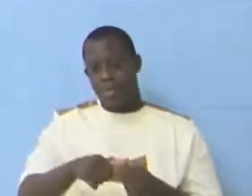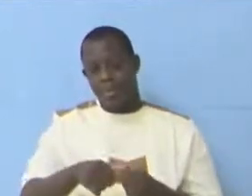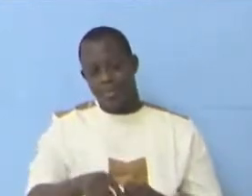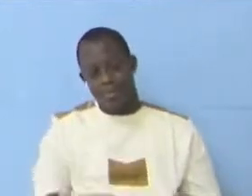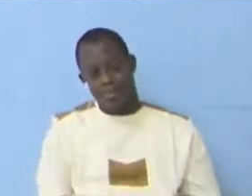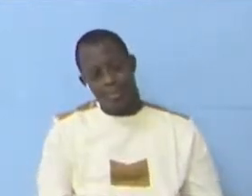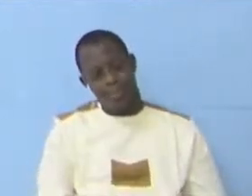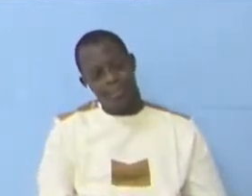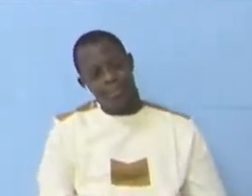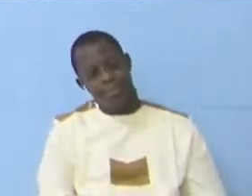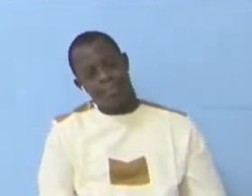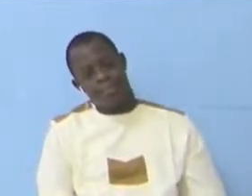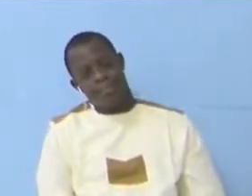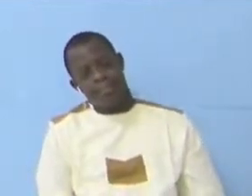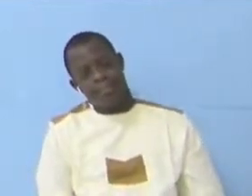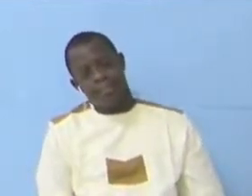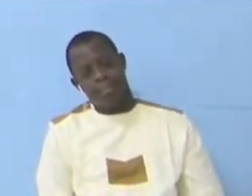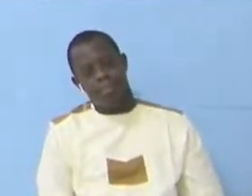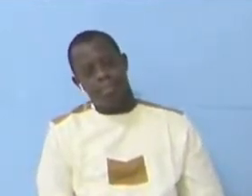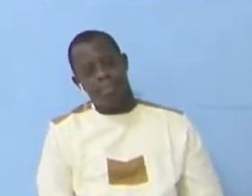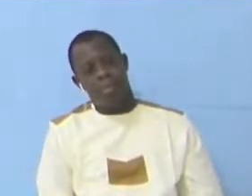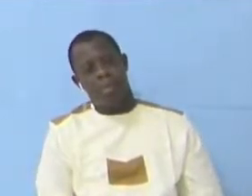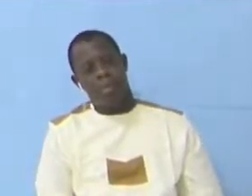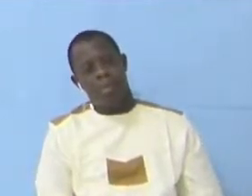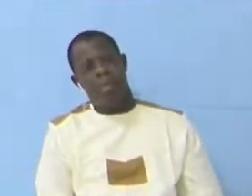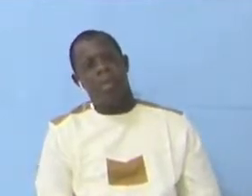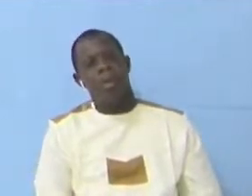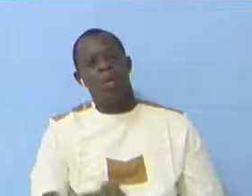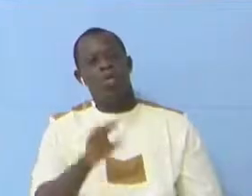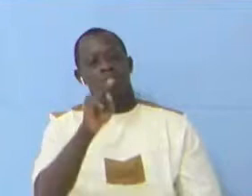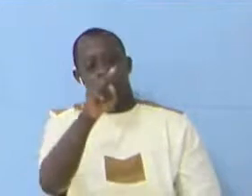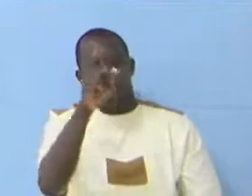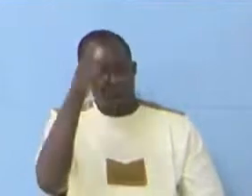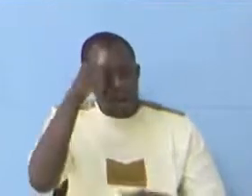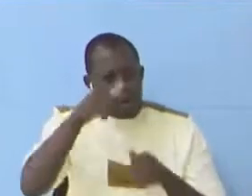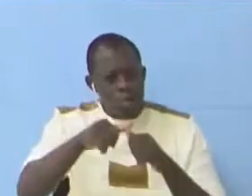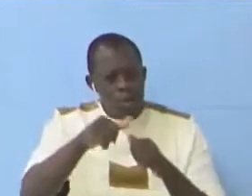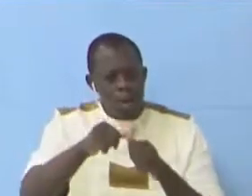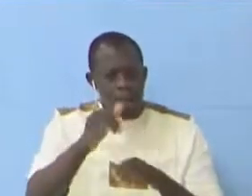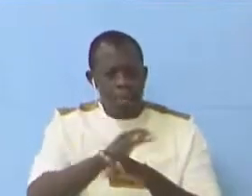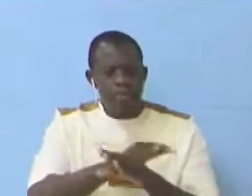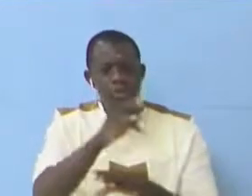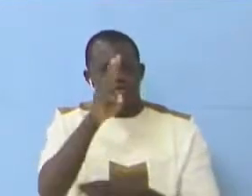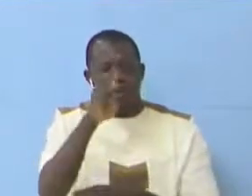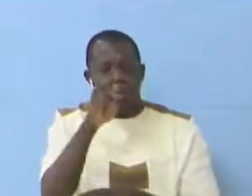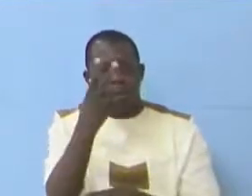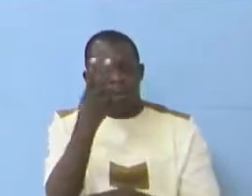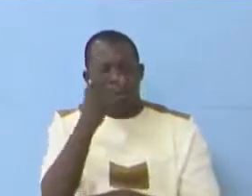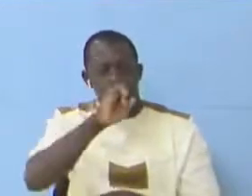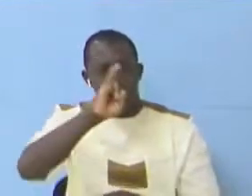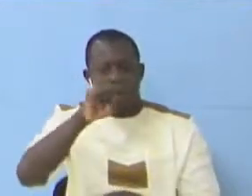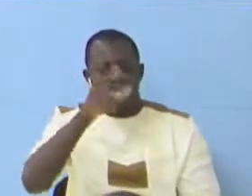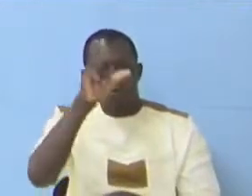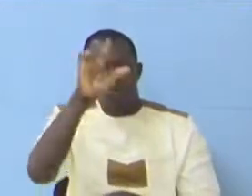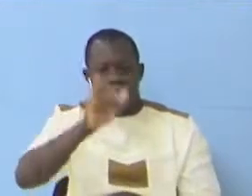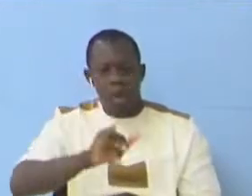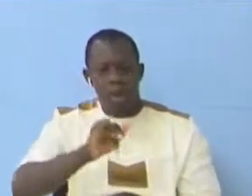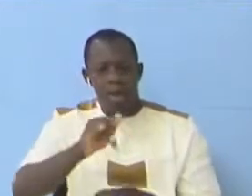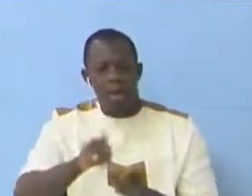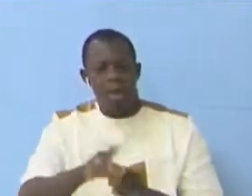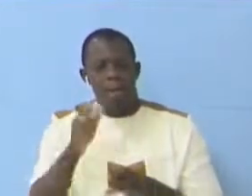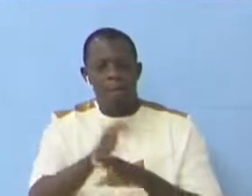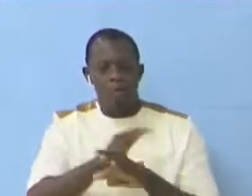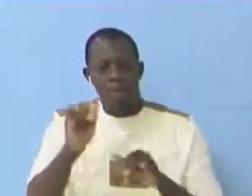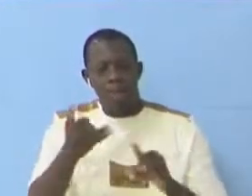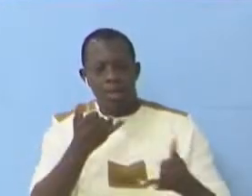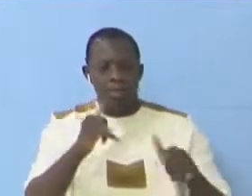fàttaliku mooy ñaar fukki fan ak ñett. But do you recall the festivities of the July 22nd? waaw fàttewaleku nga xumbeel yi nga